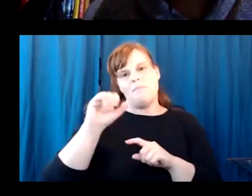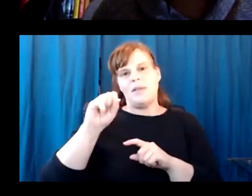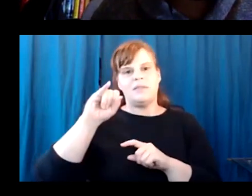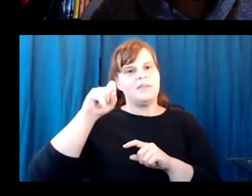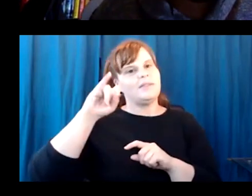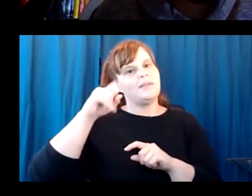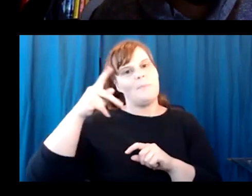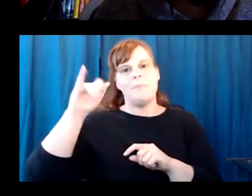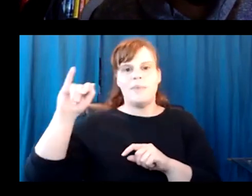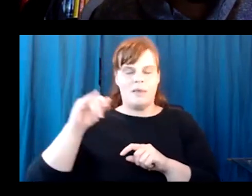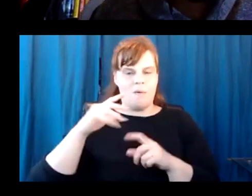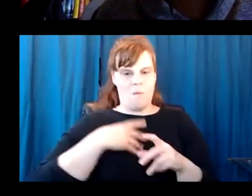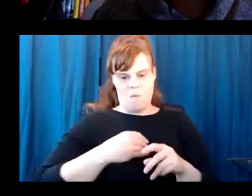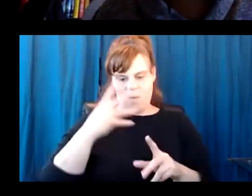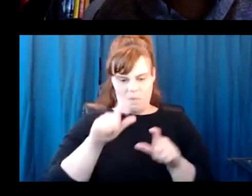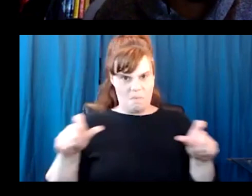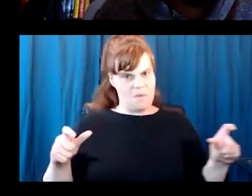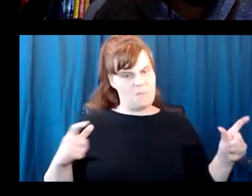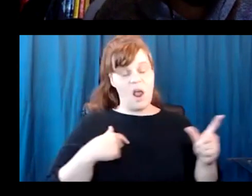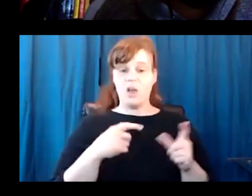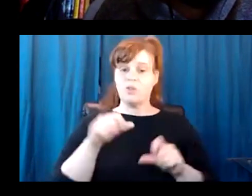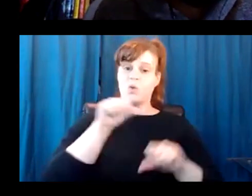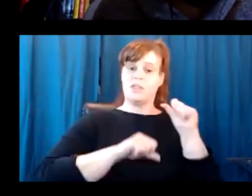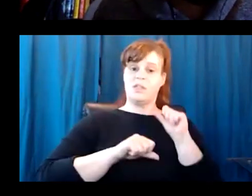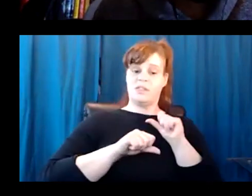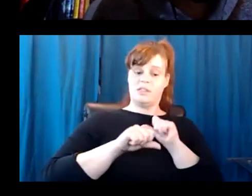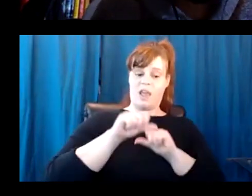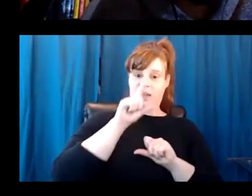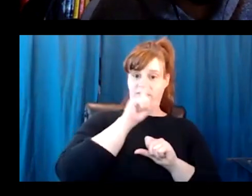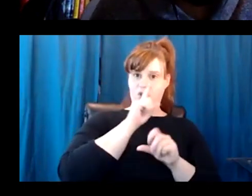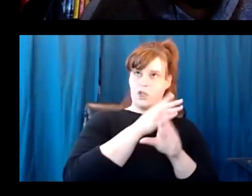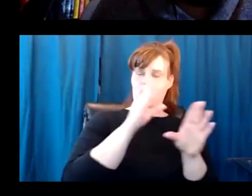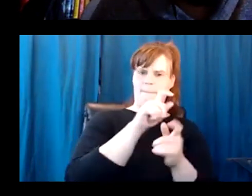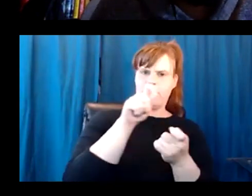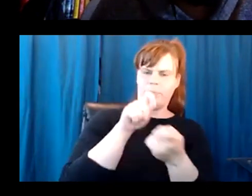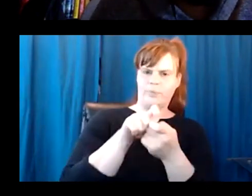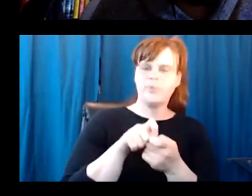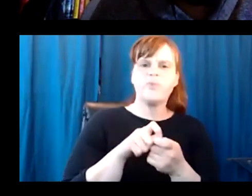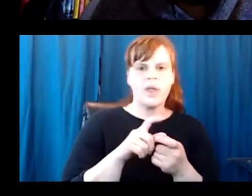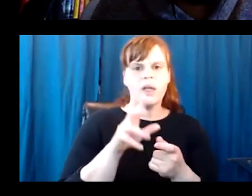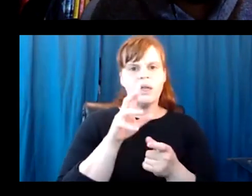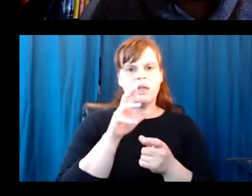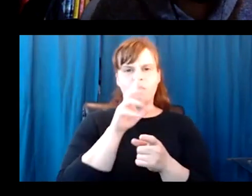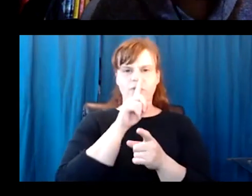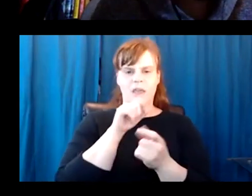Speculative fiction in general, and science fiction in particular, speak to our anxieties.